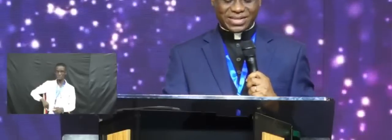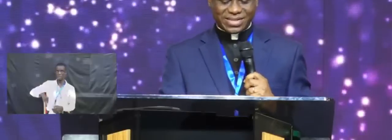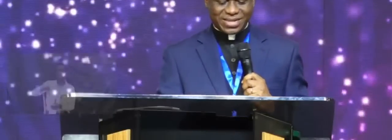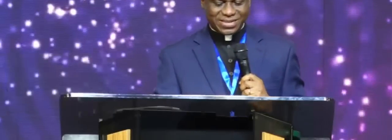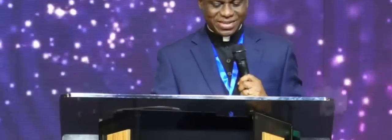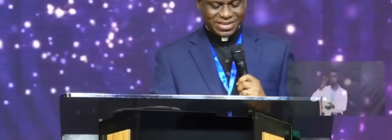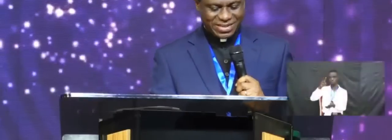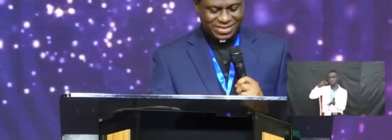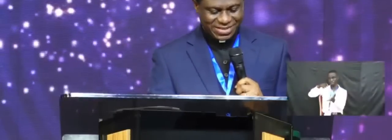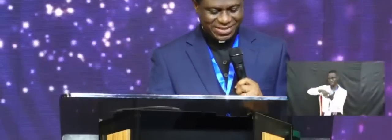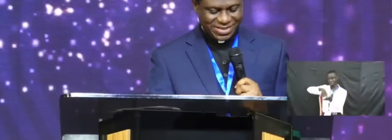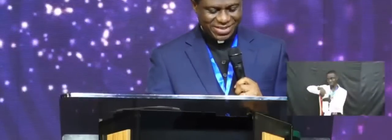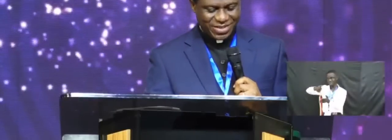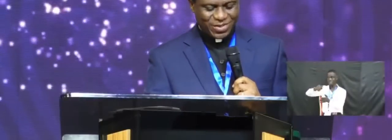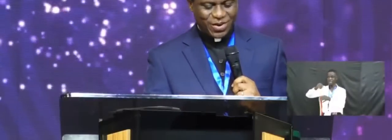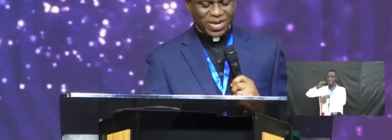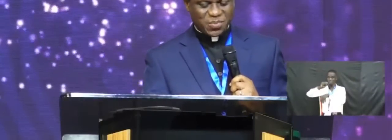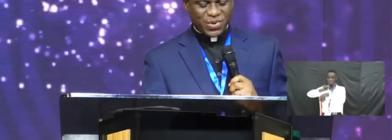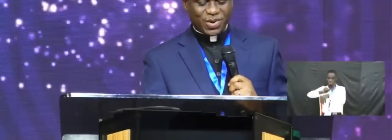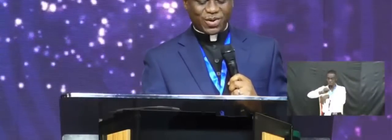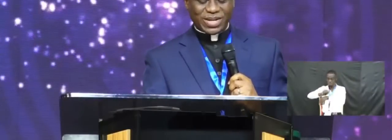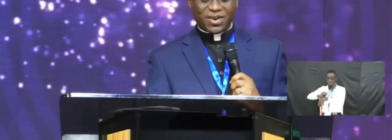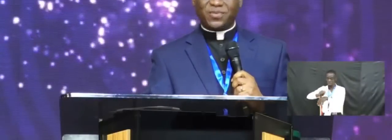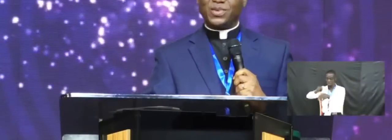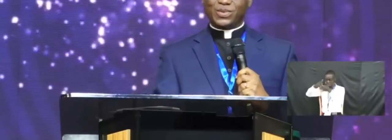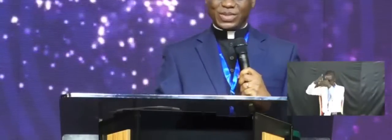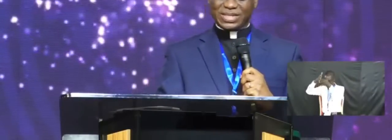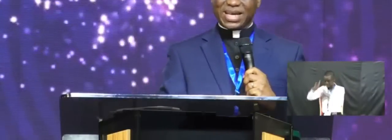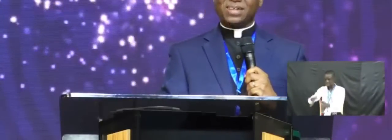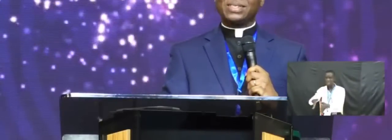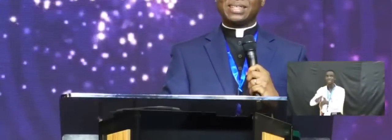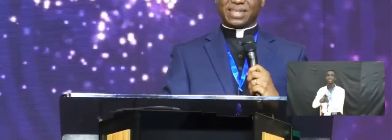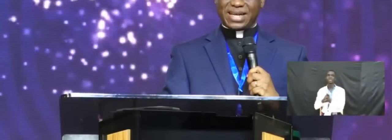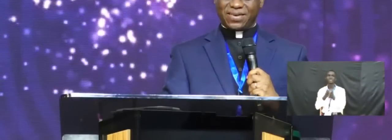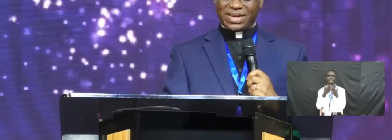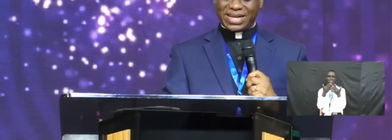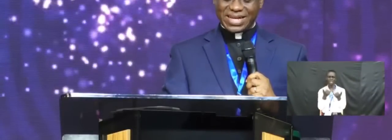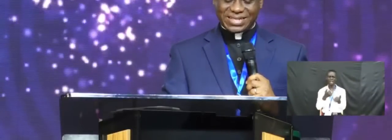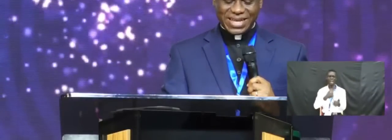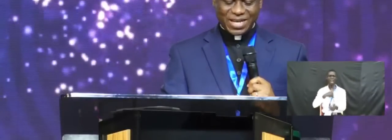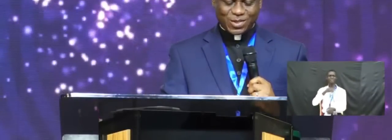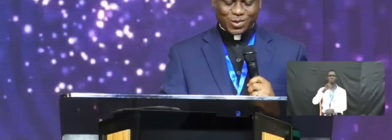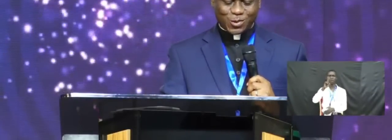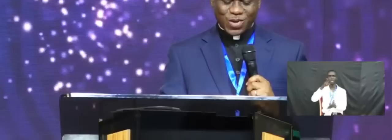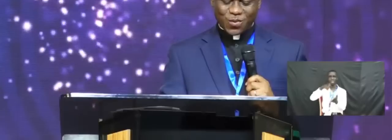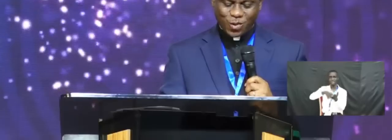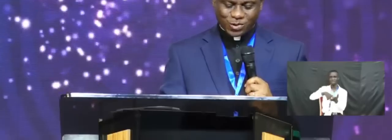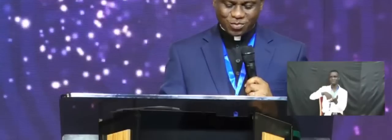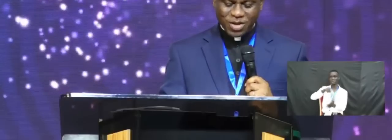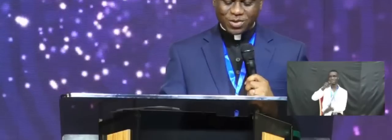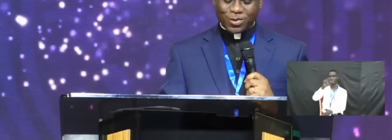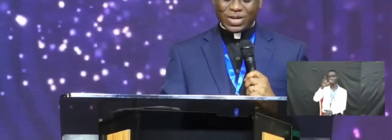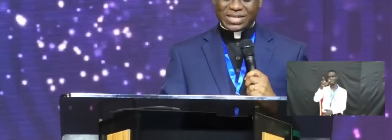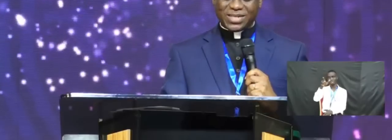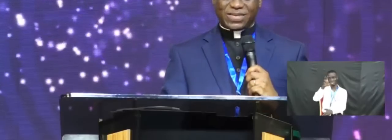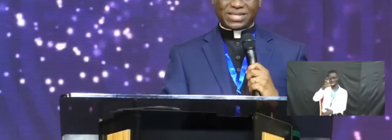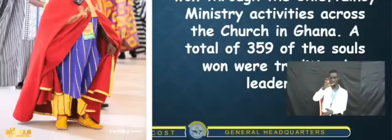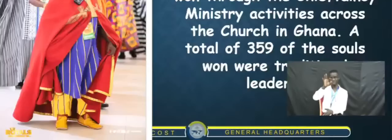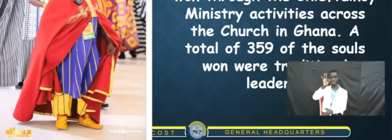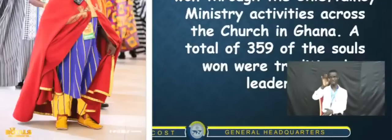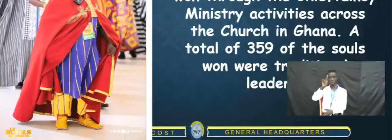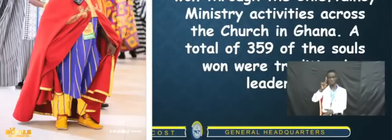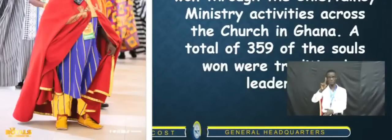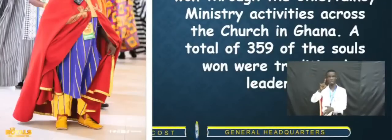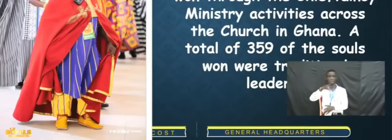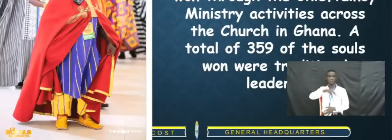other traditional leaders. During the period under review,398 souls were won through the chief